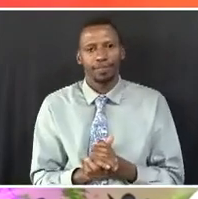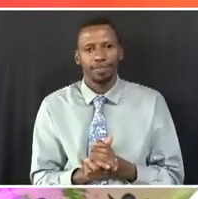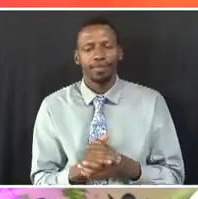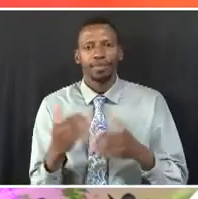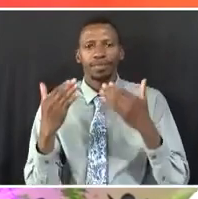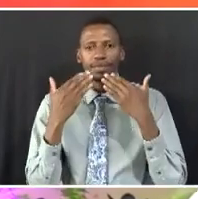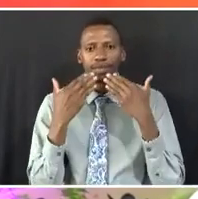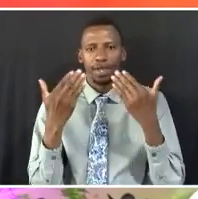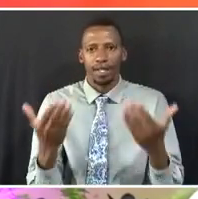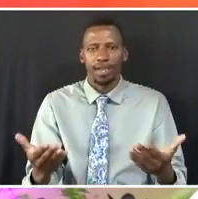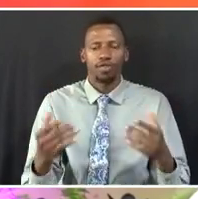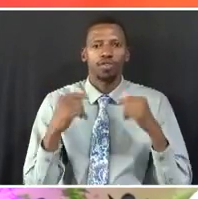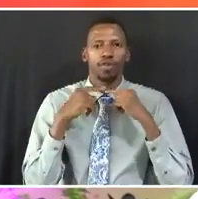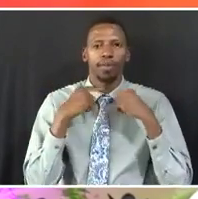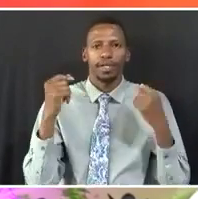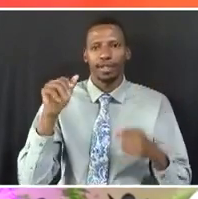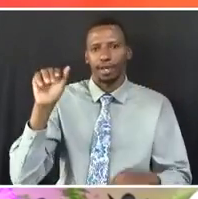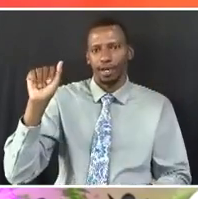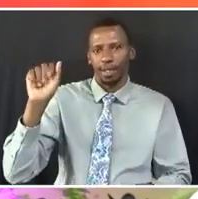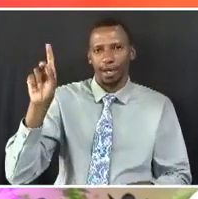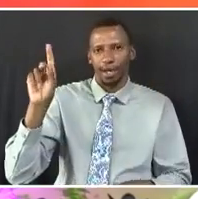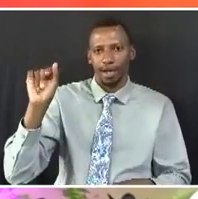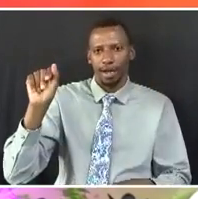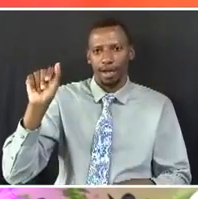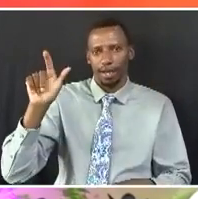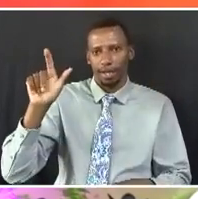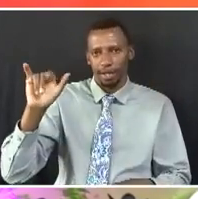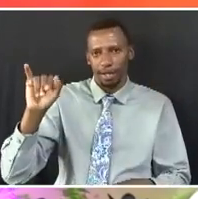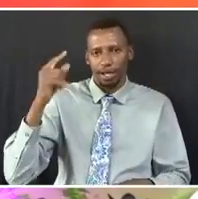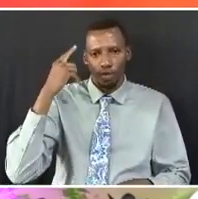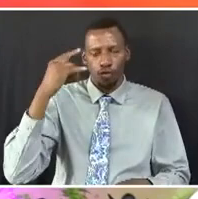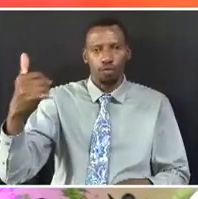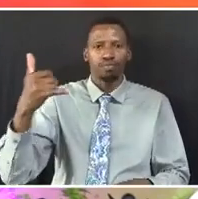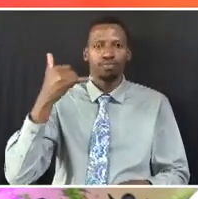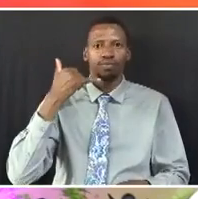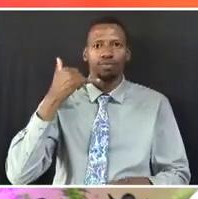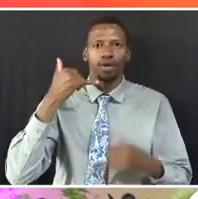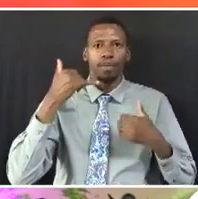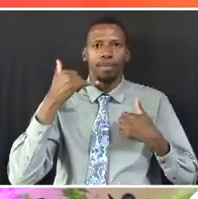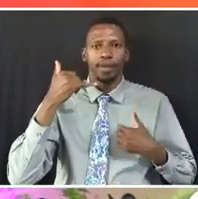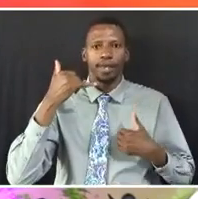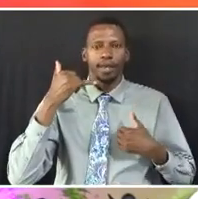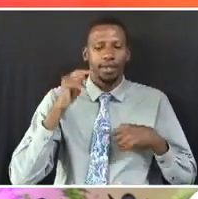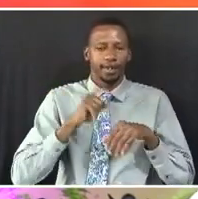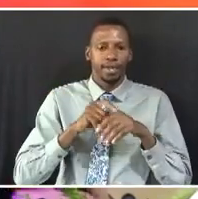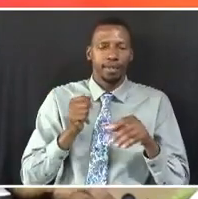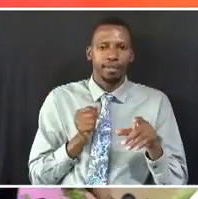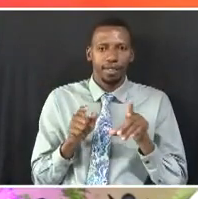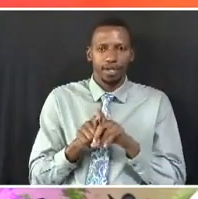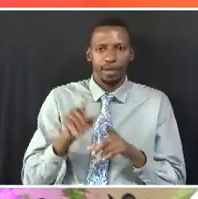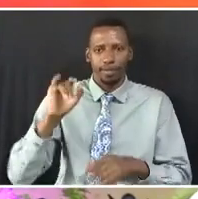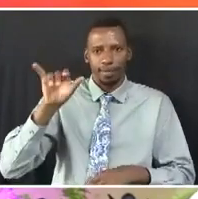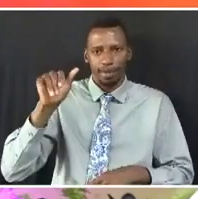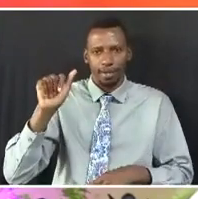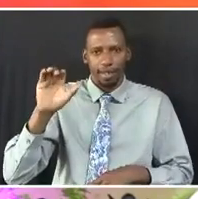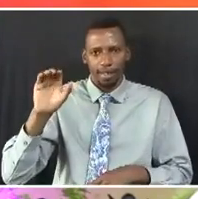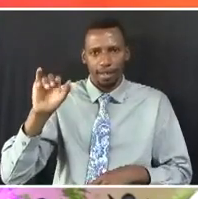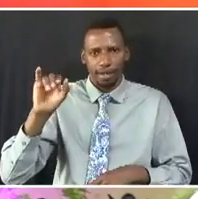Thank you, Pastor Akali, for giving me the call. When Sister Jacinta invited me, it was in the middle of the